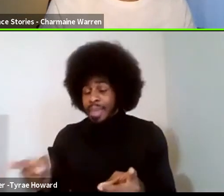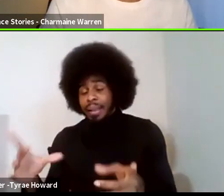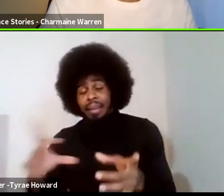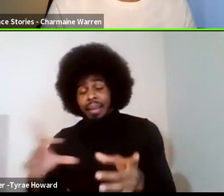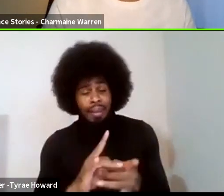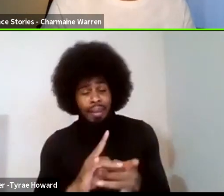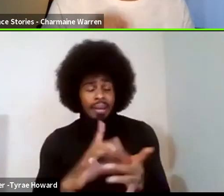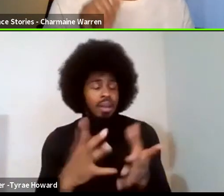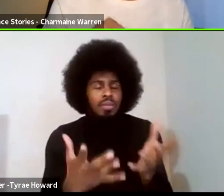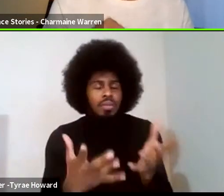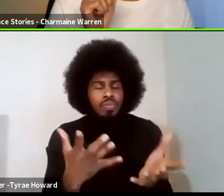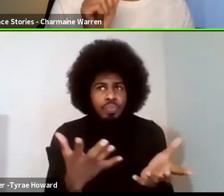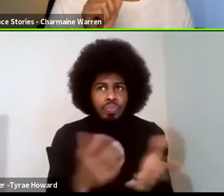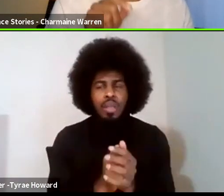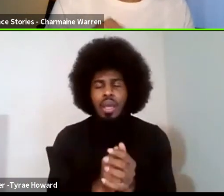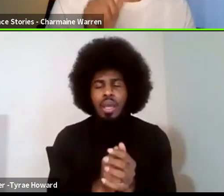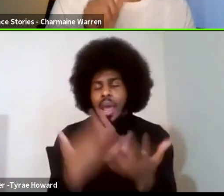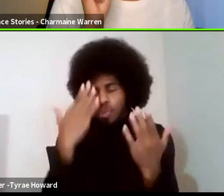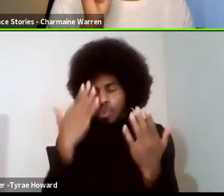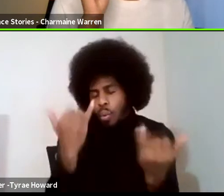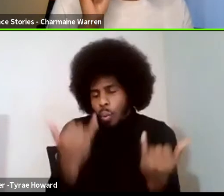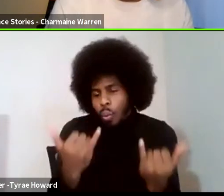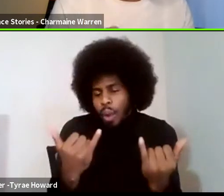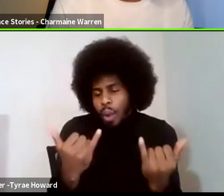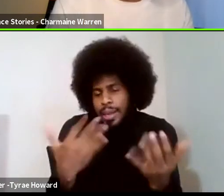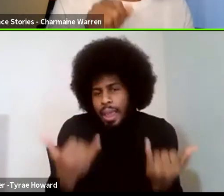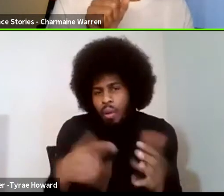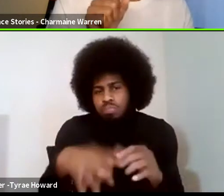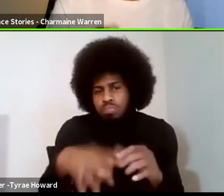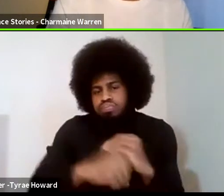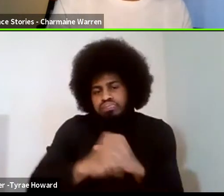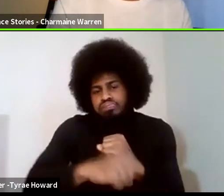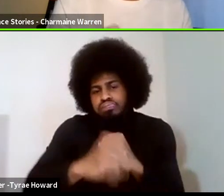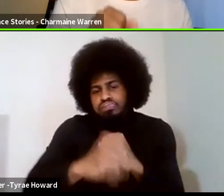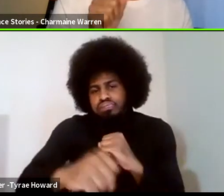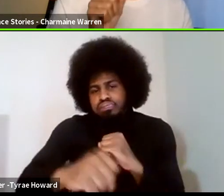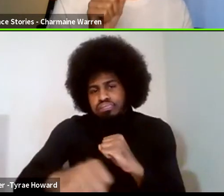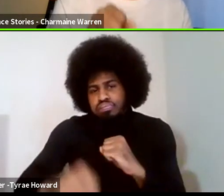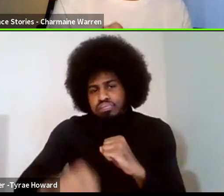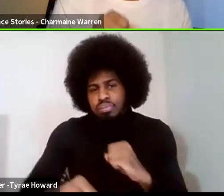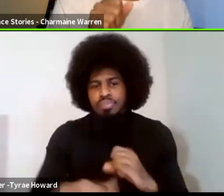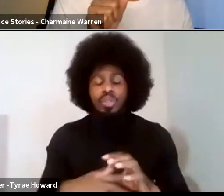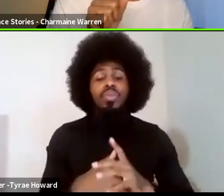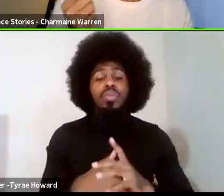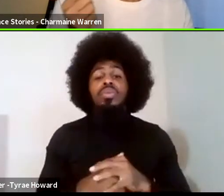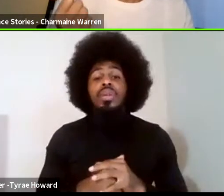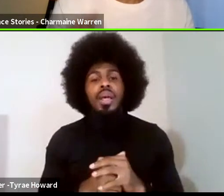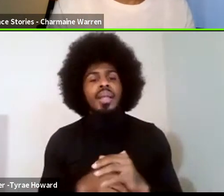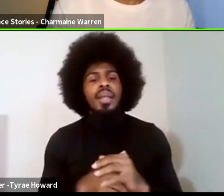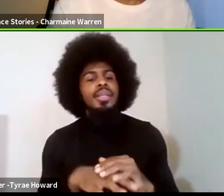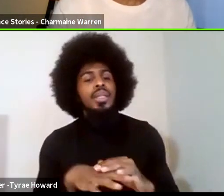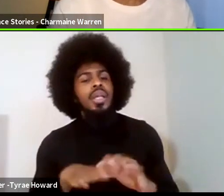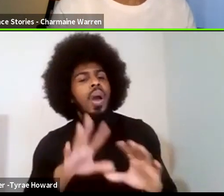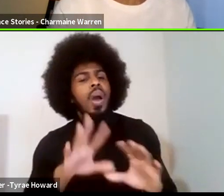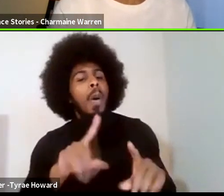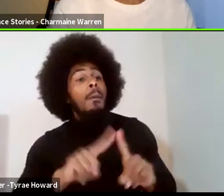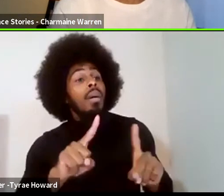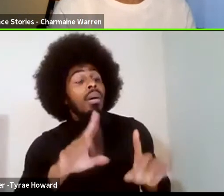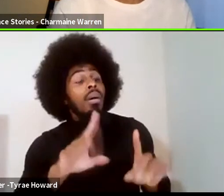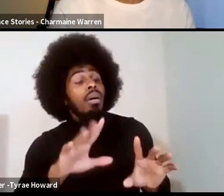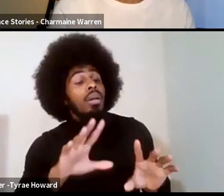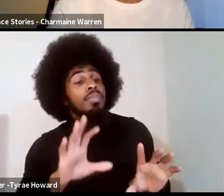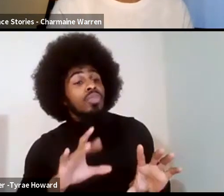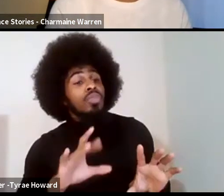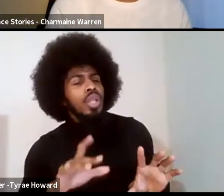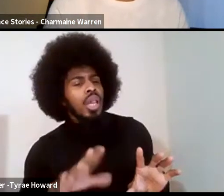I don't think you're rambling, but I think you should talk about the people, because you're talking about traveling and the people. Retta.